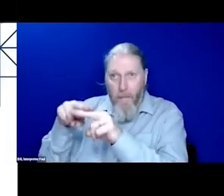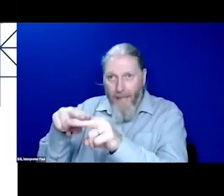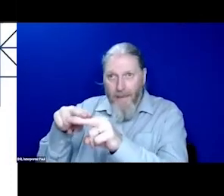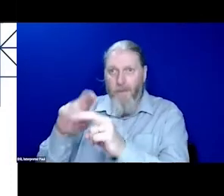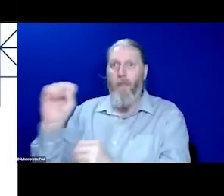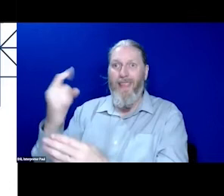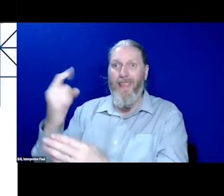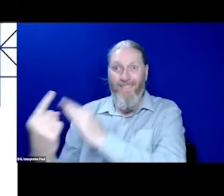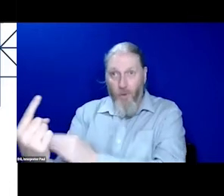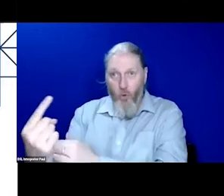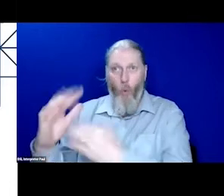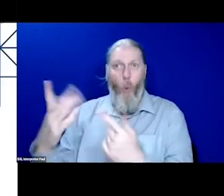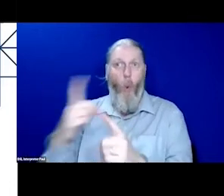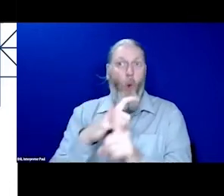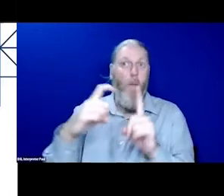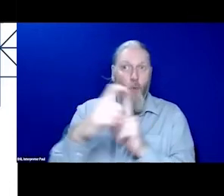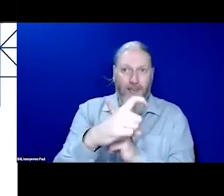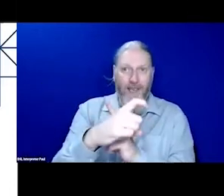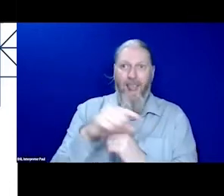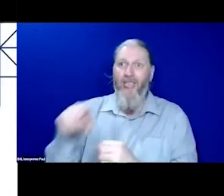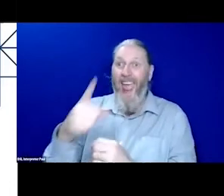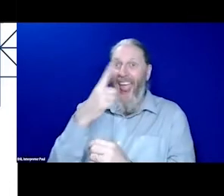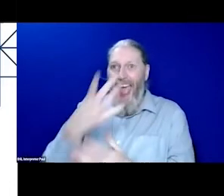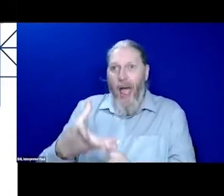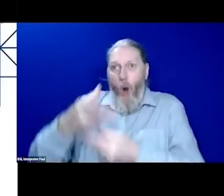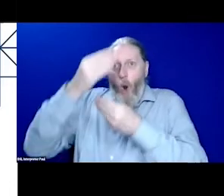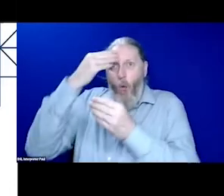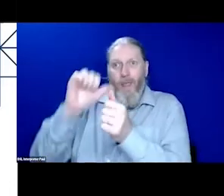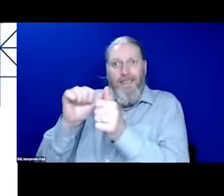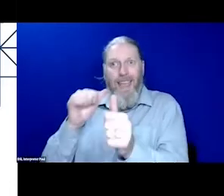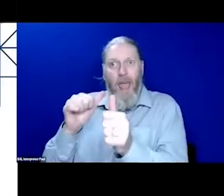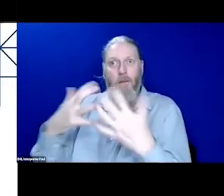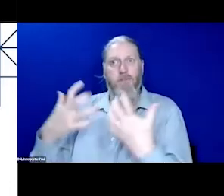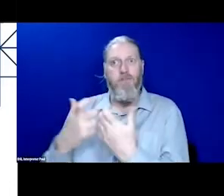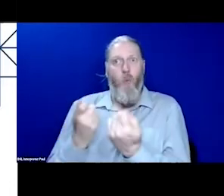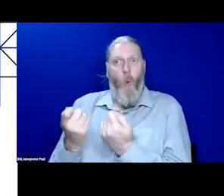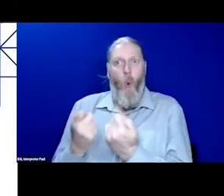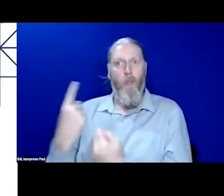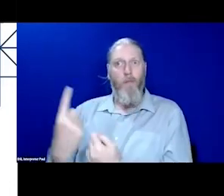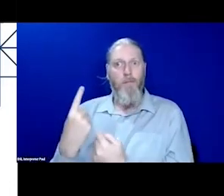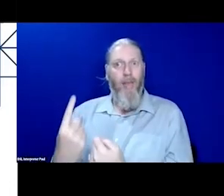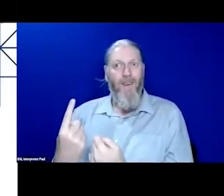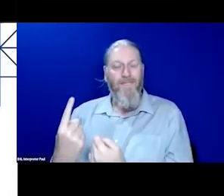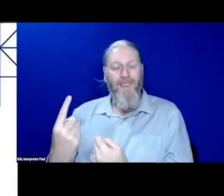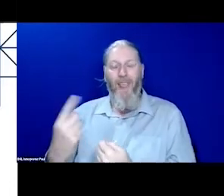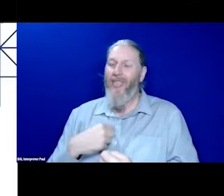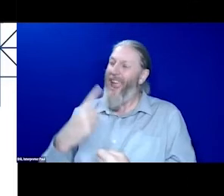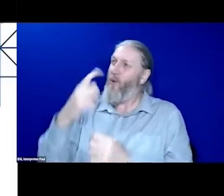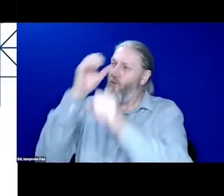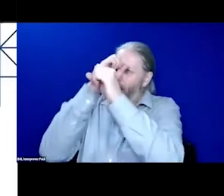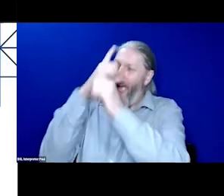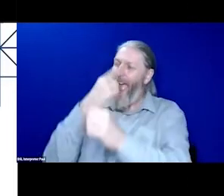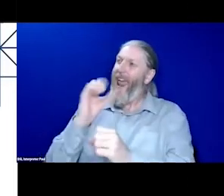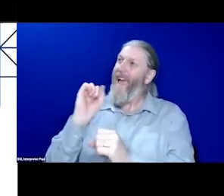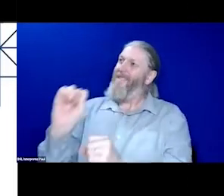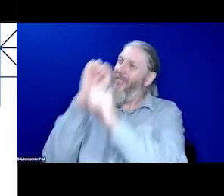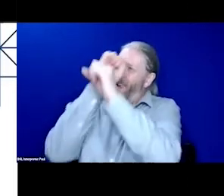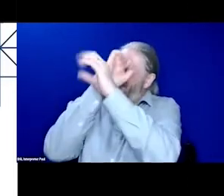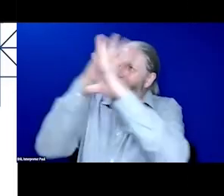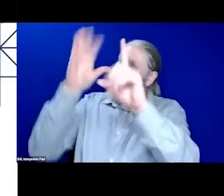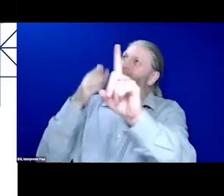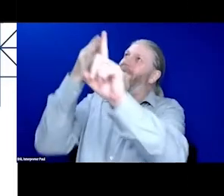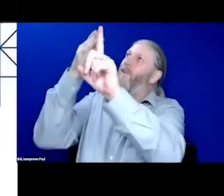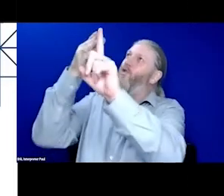communities, and advocating at a policy level for achieving a vision that centers the flourishing of